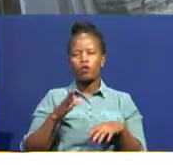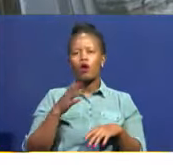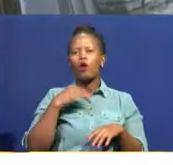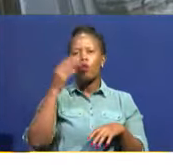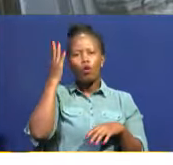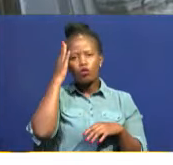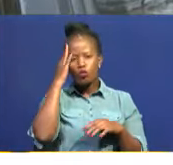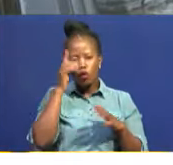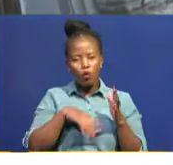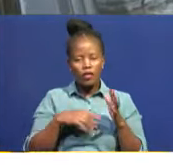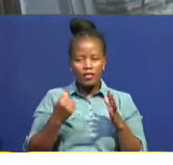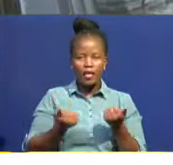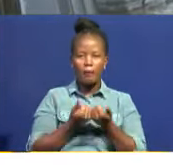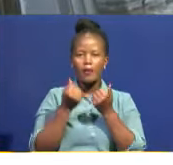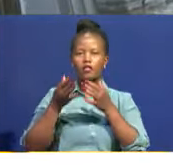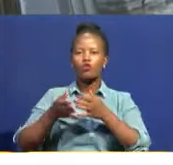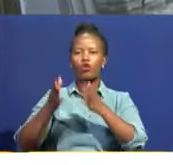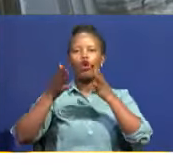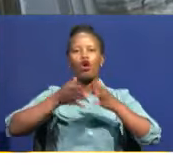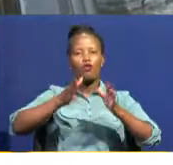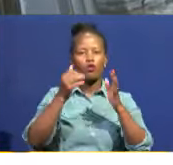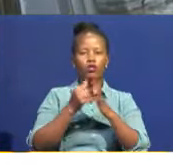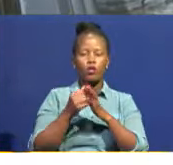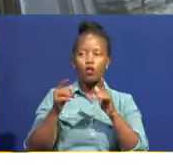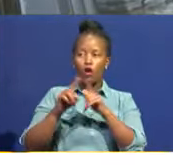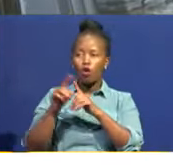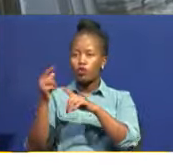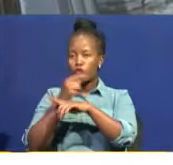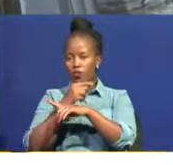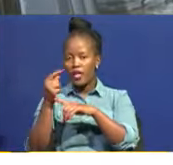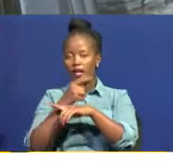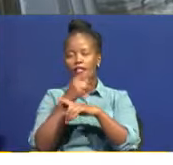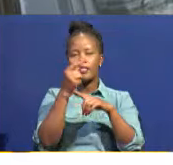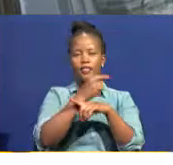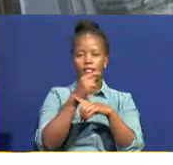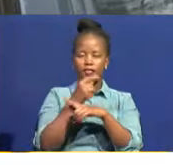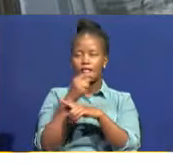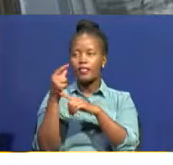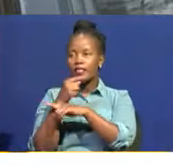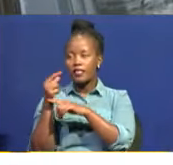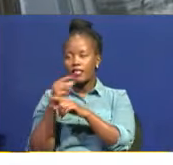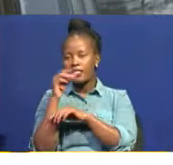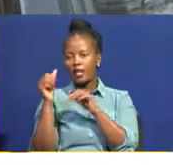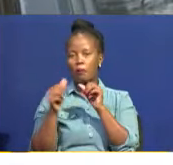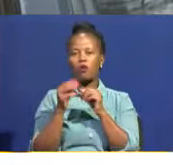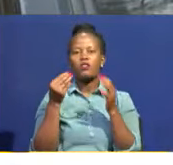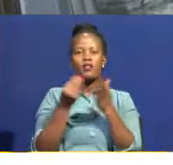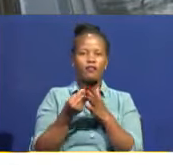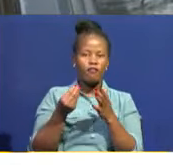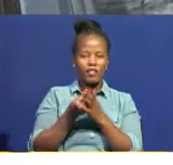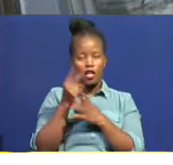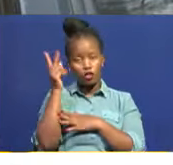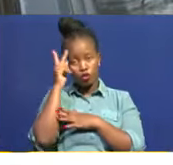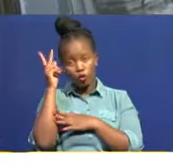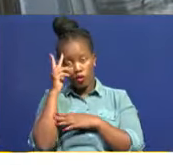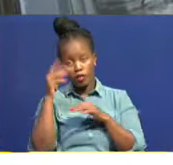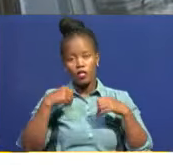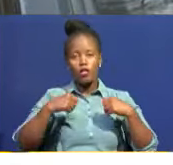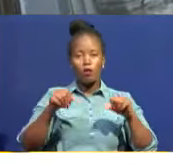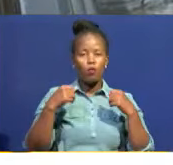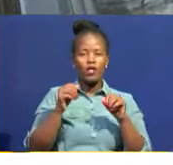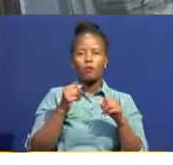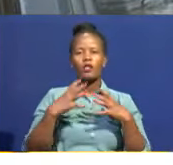road. And we also, by the way, we are also training them on financial literacy. They do a lot of work and we all respect